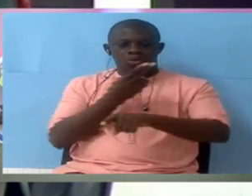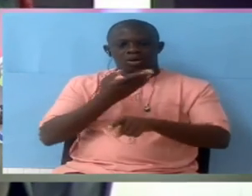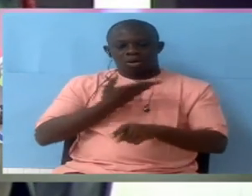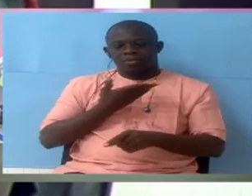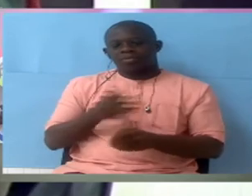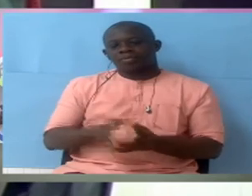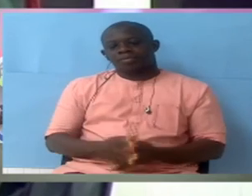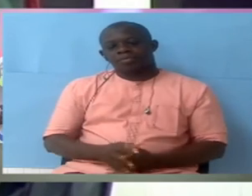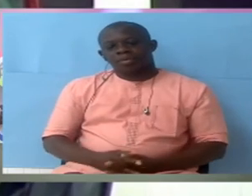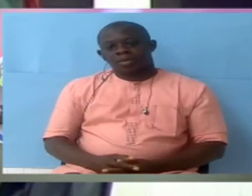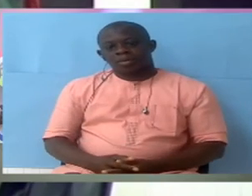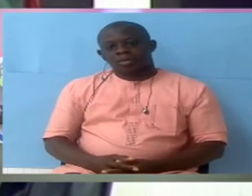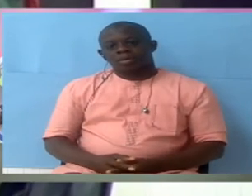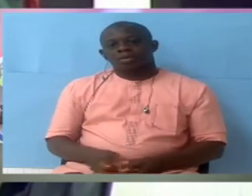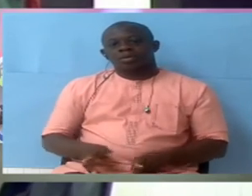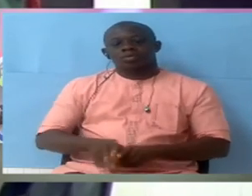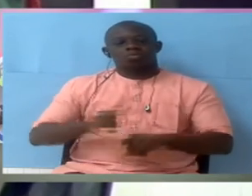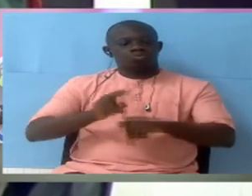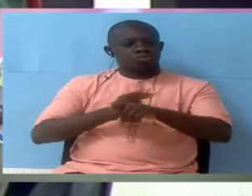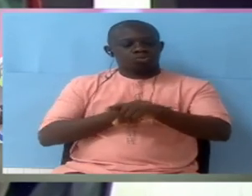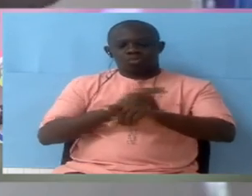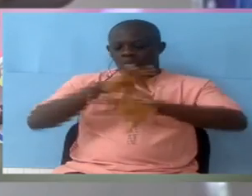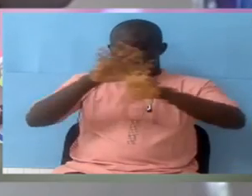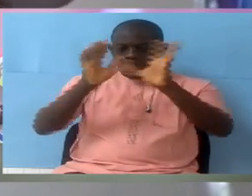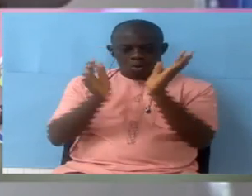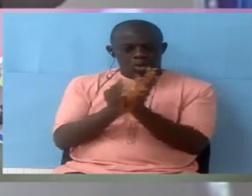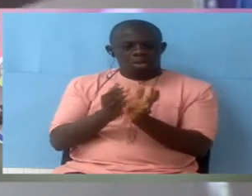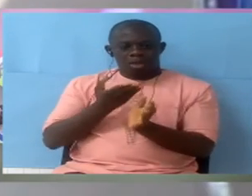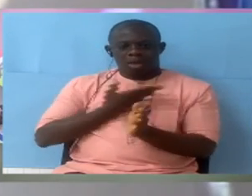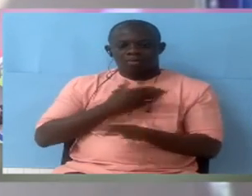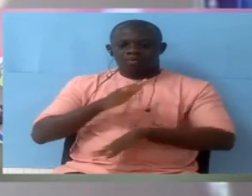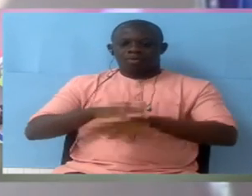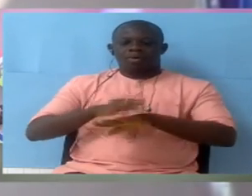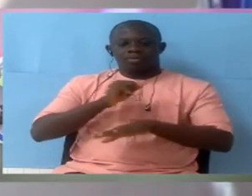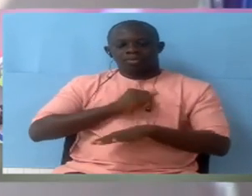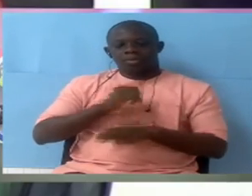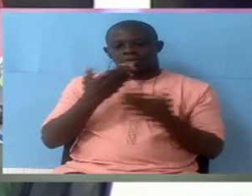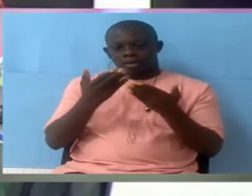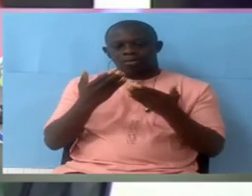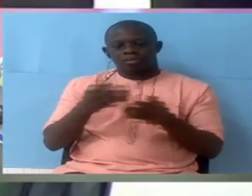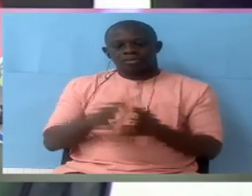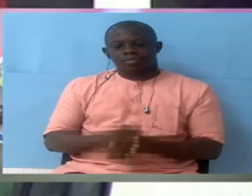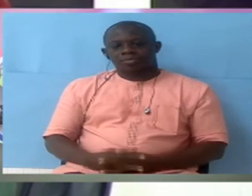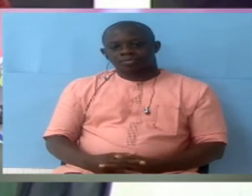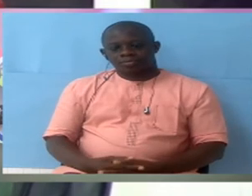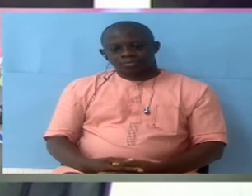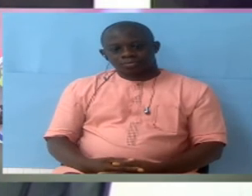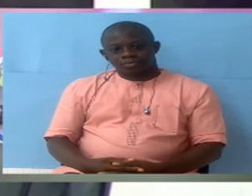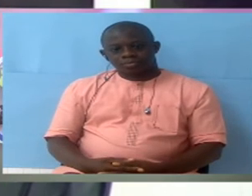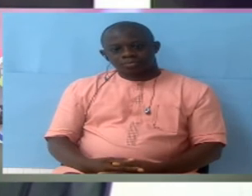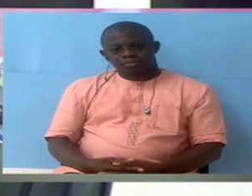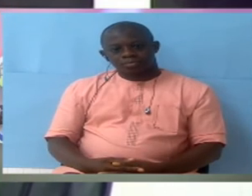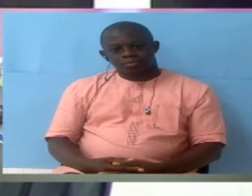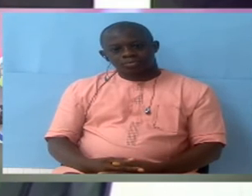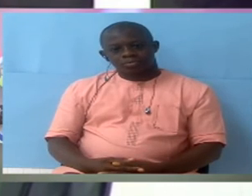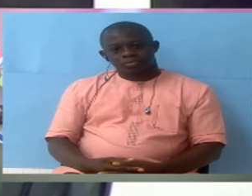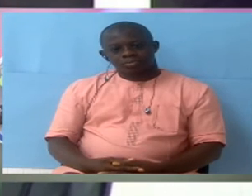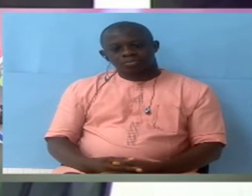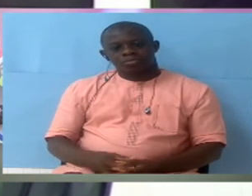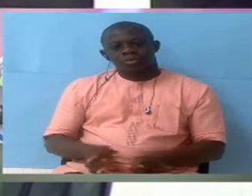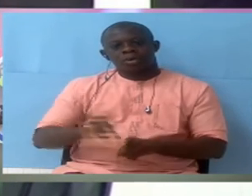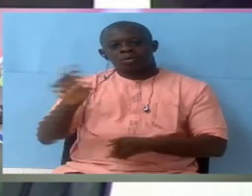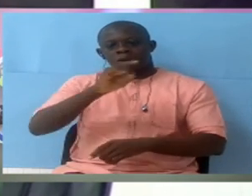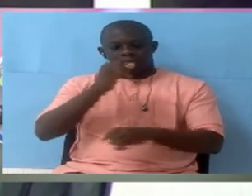fi. And these scars are all present. Li yep leget yaangi ni ci suma loxo yi. Sorry, what caused